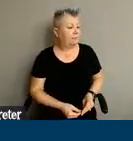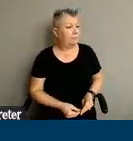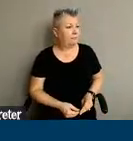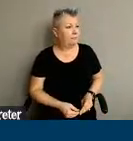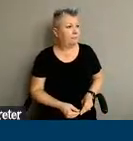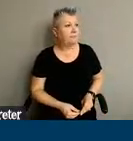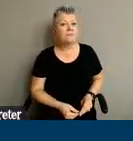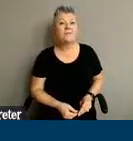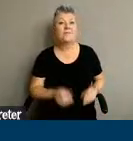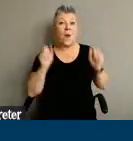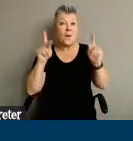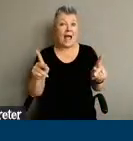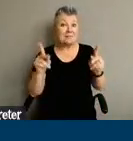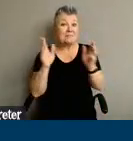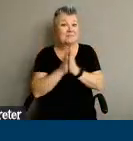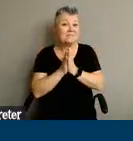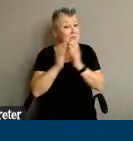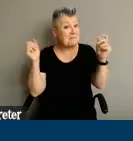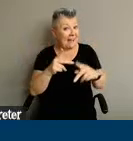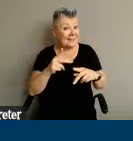All right, okay.